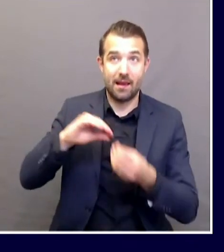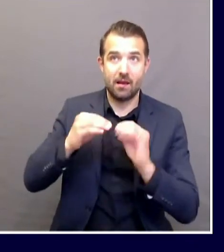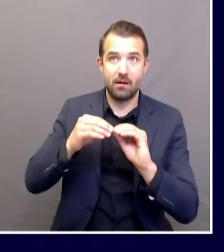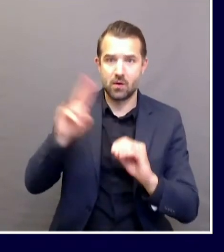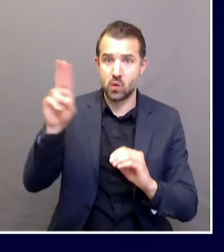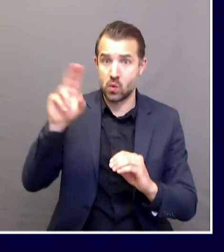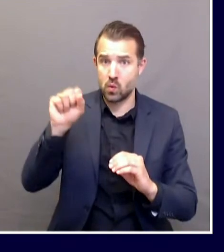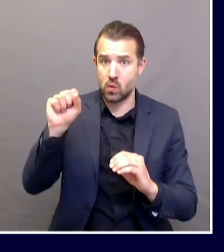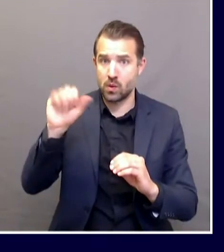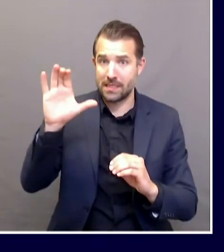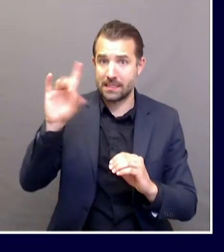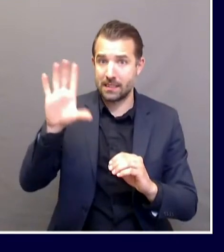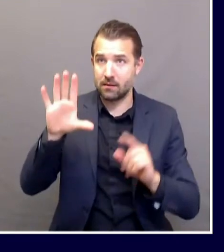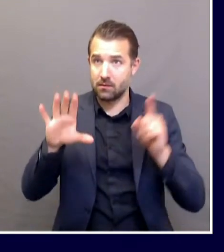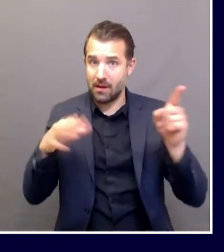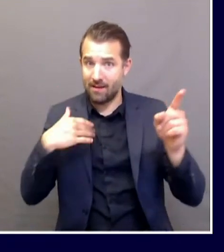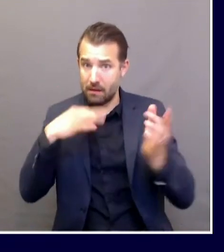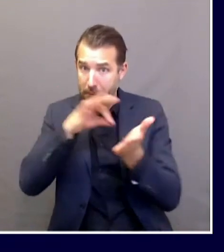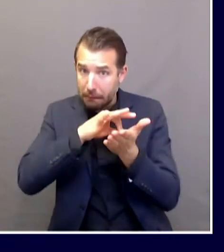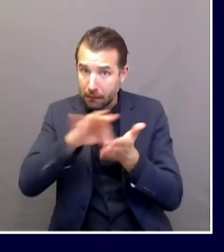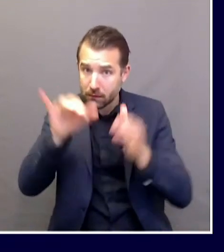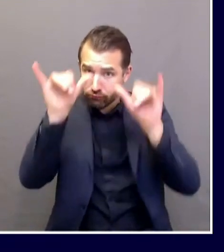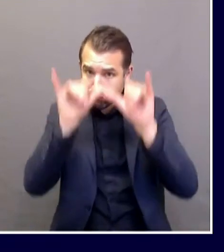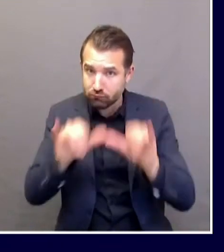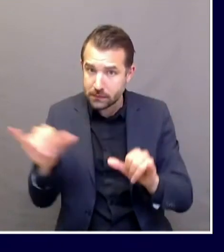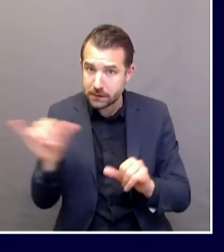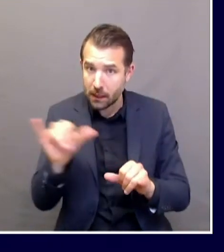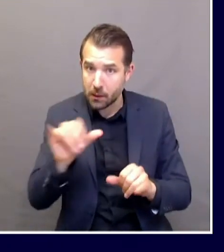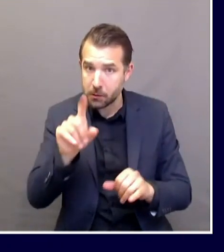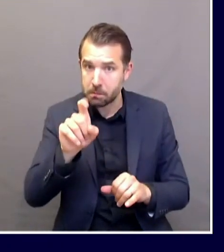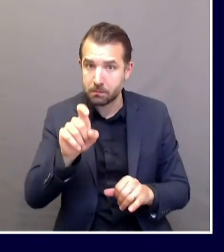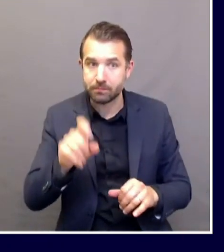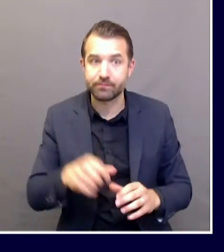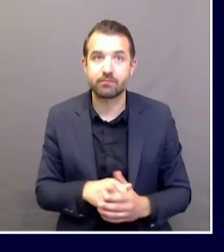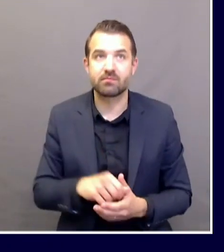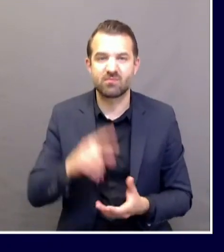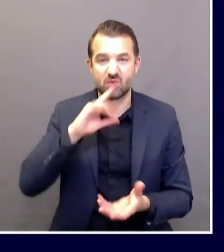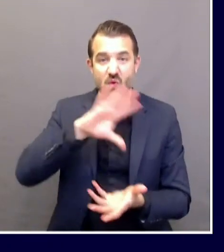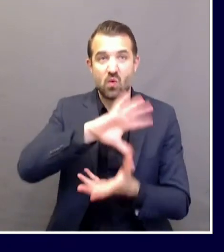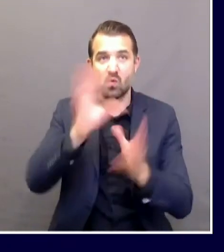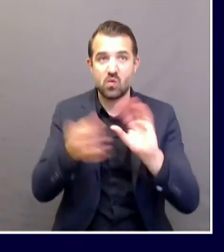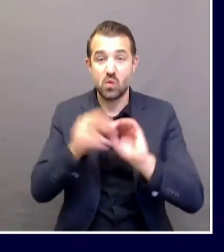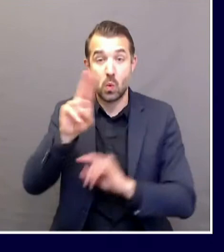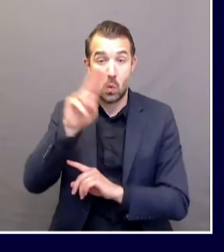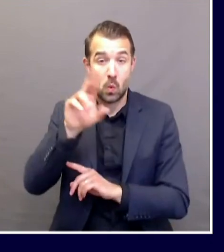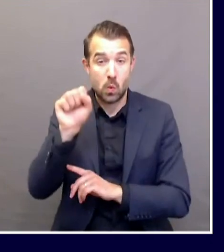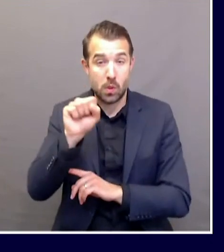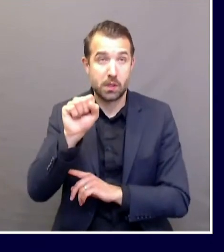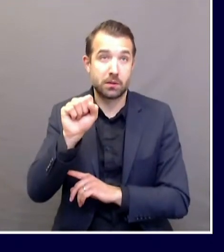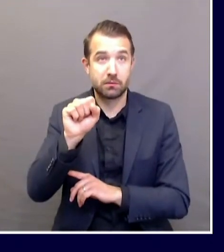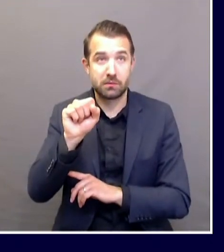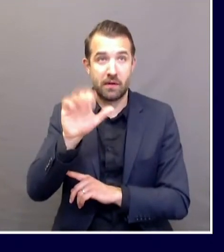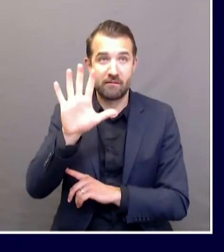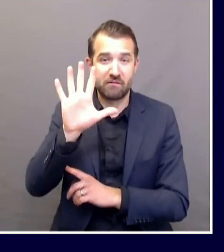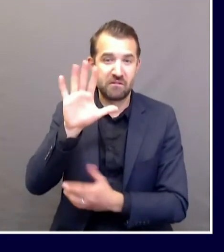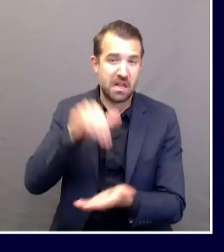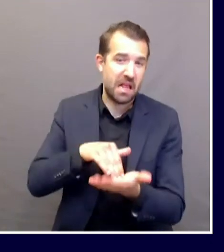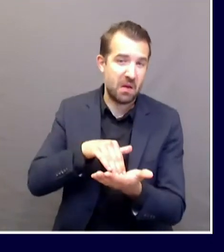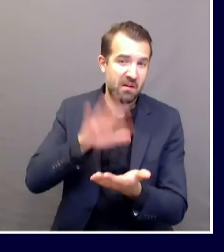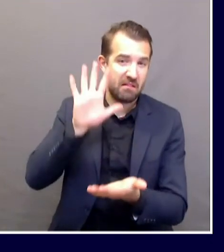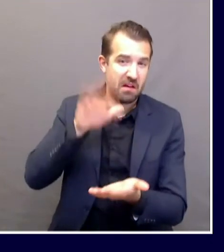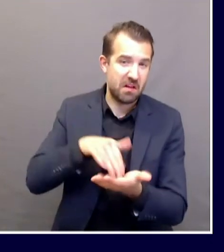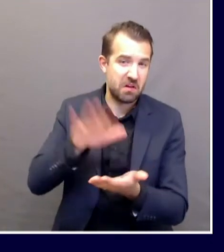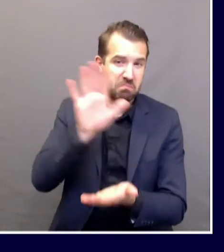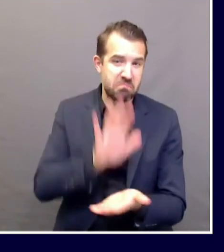5,000 breakthrough cases reported nationwide. And again, even there, I haven't seen any rigorous or formal